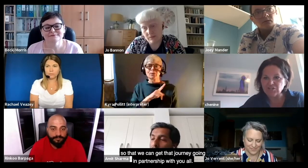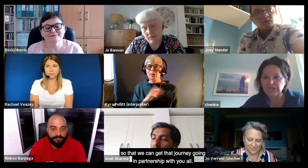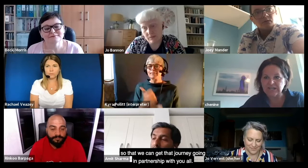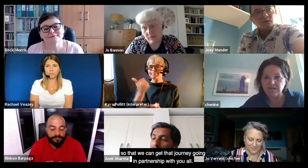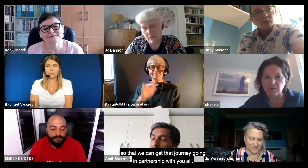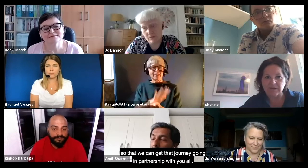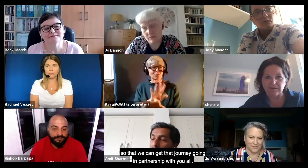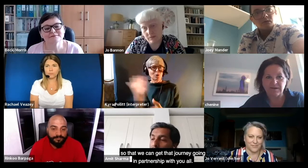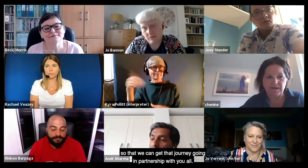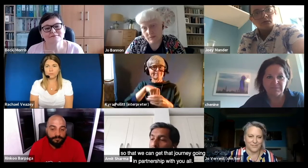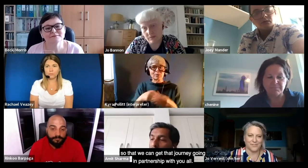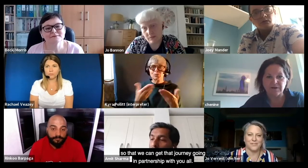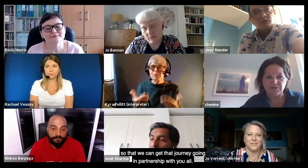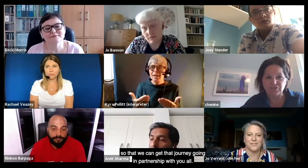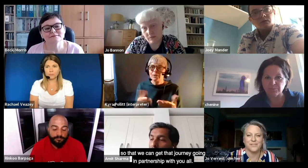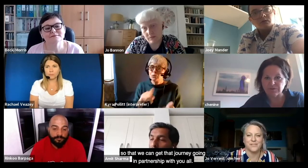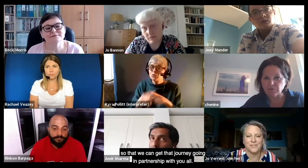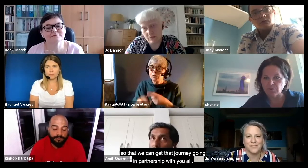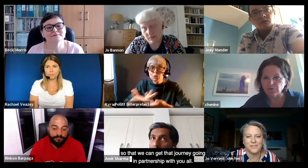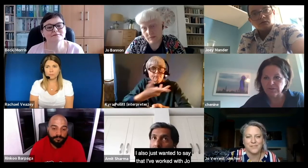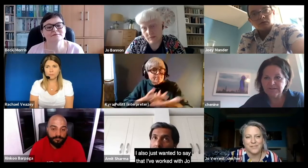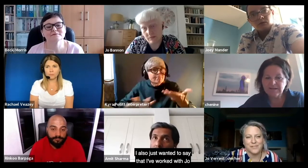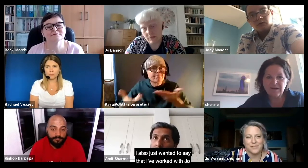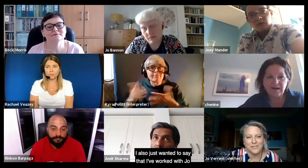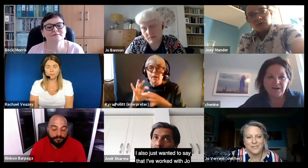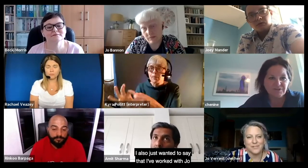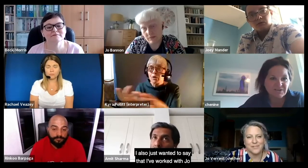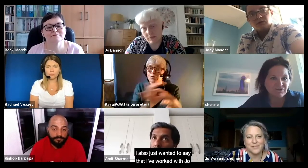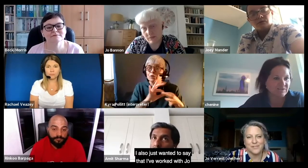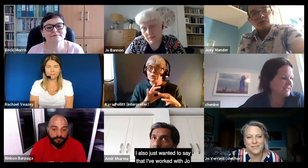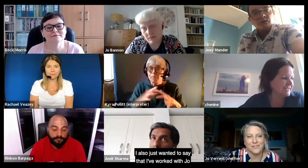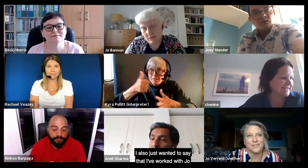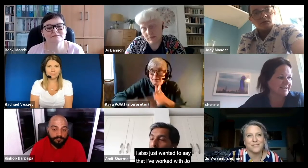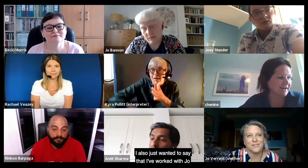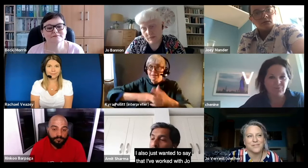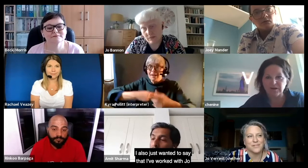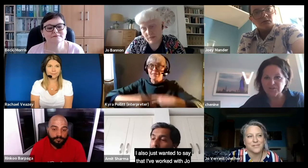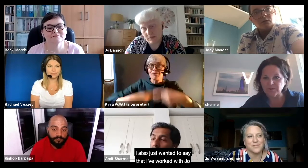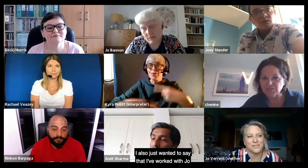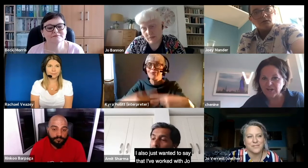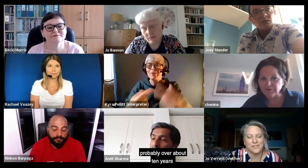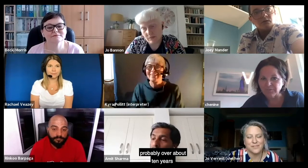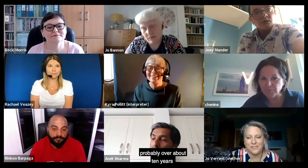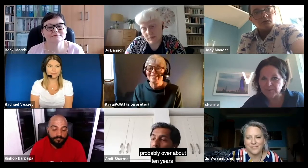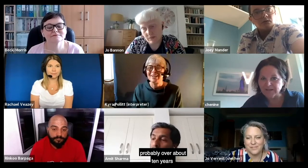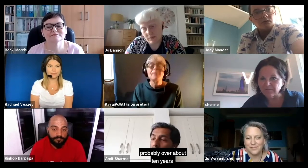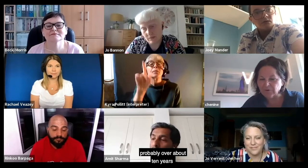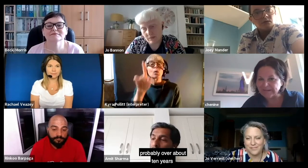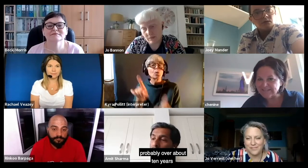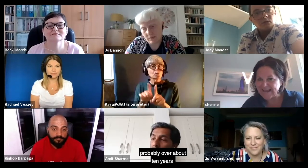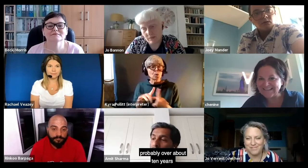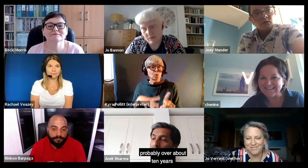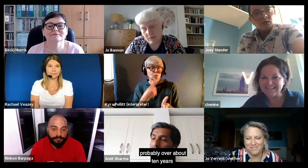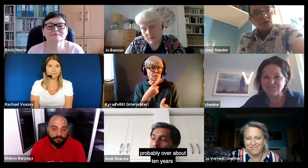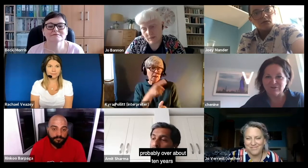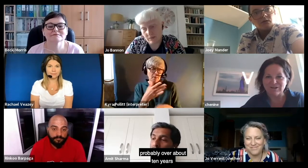that journey going in partnership with you all. I also just wanted to say that I've worked with Jo probably over about